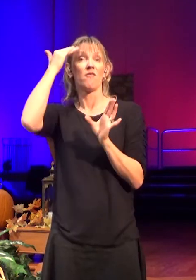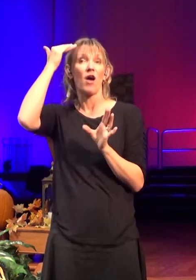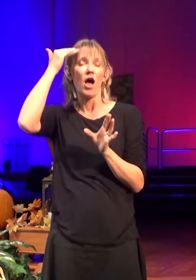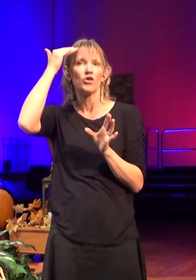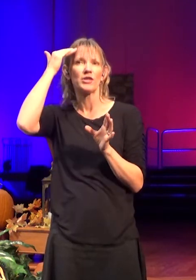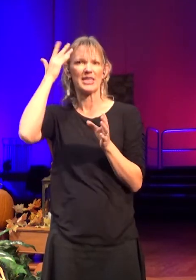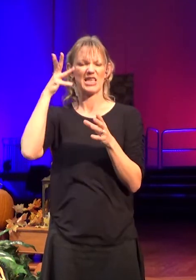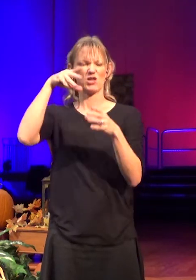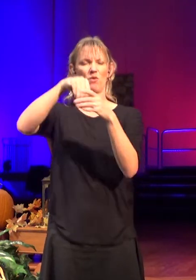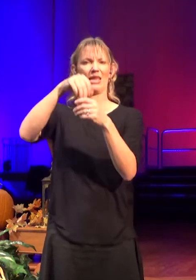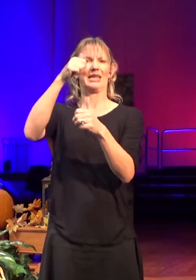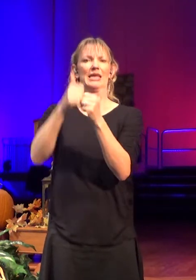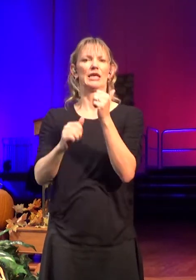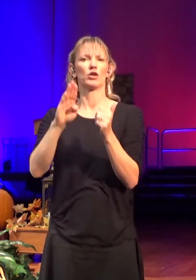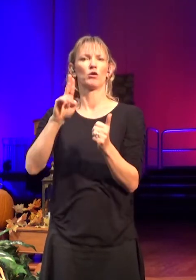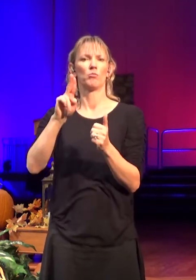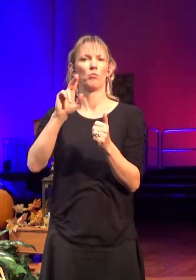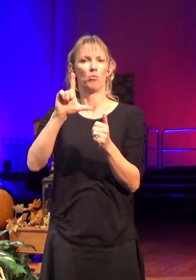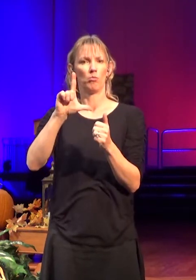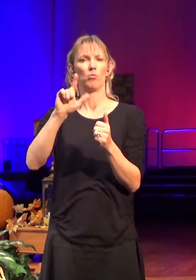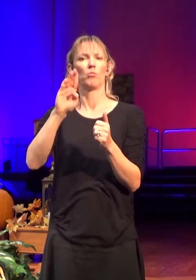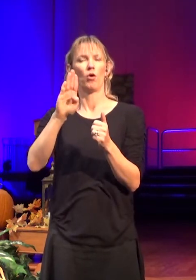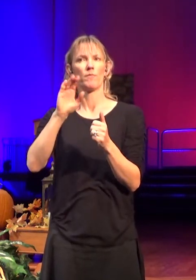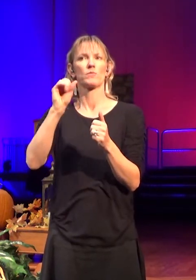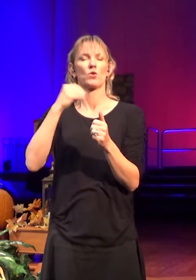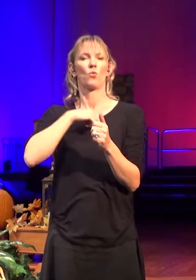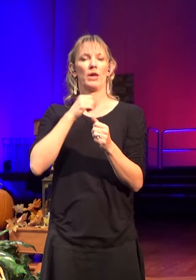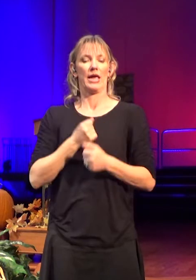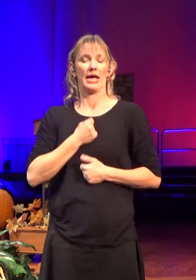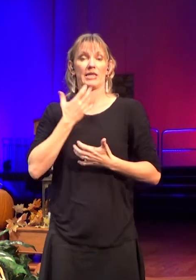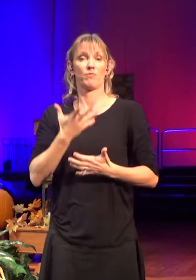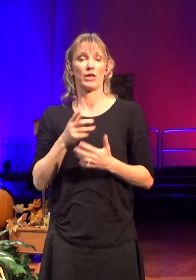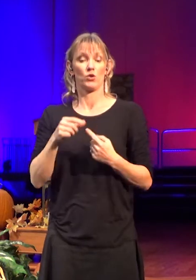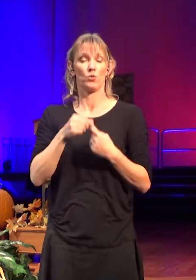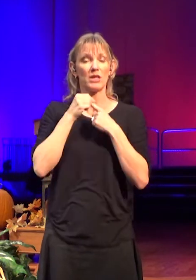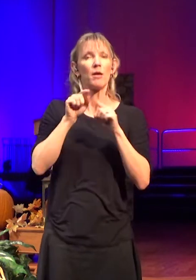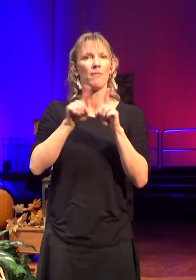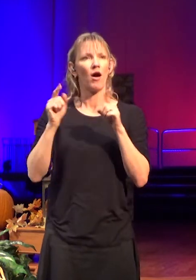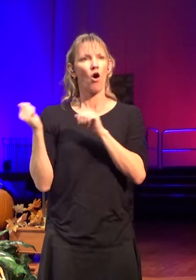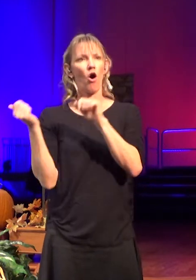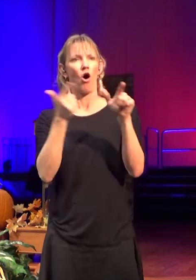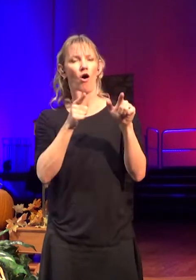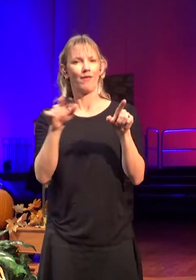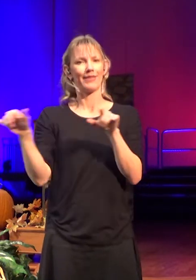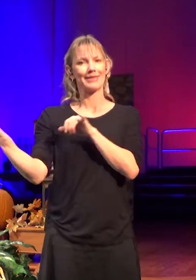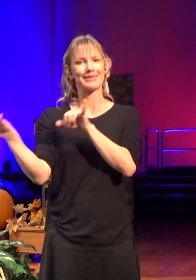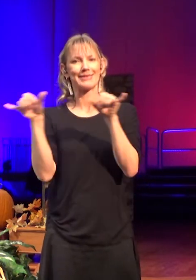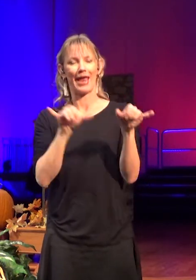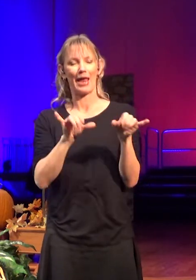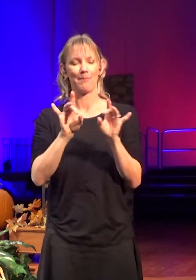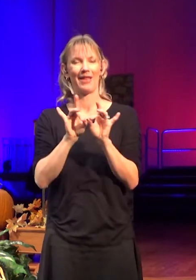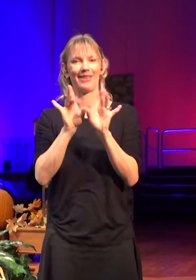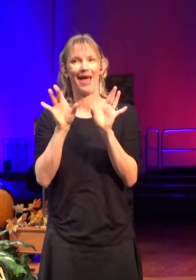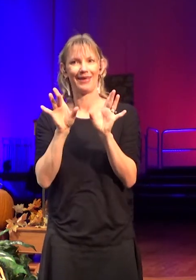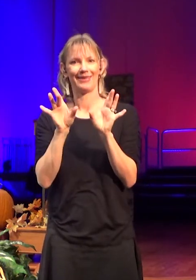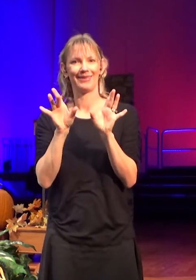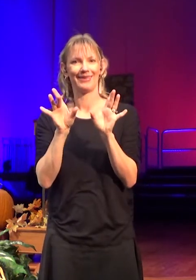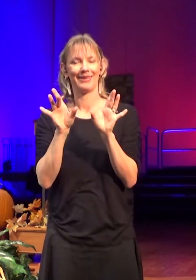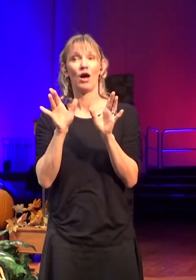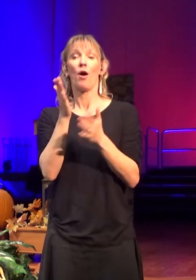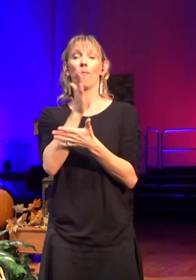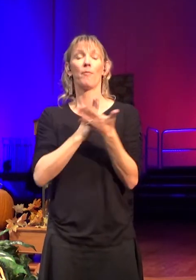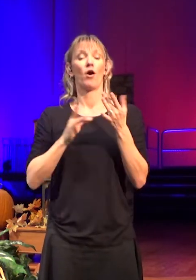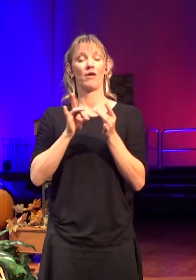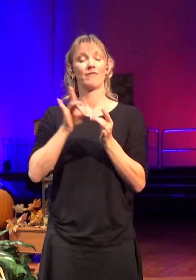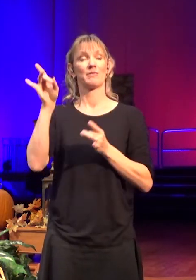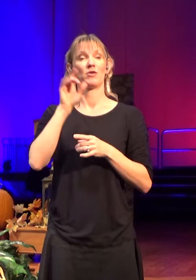The light of consciousness fills each bulb so that we express the light uniquely, but we're all the same light. We're all